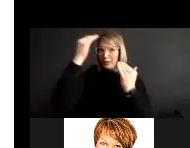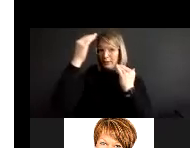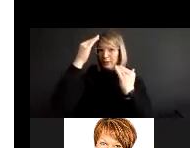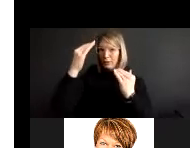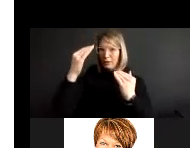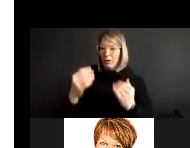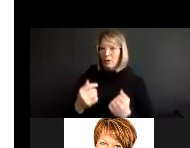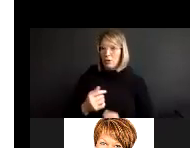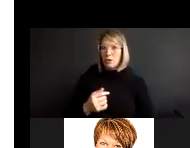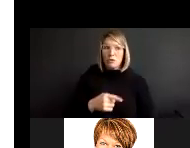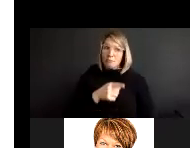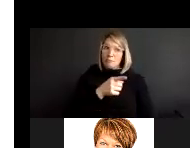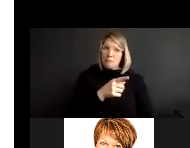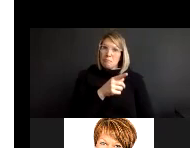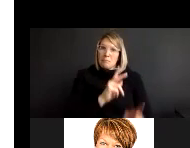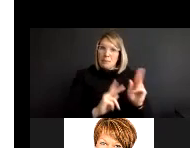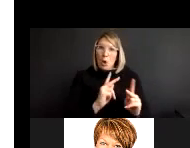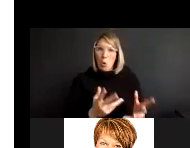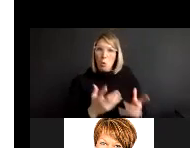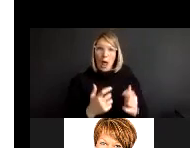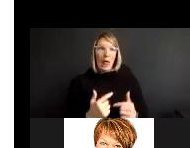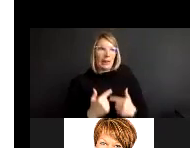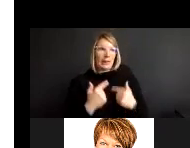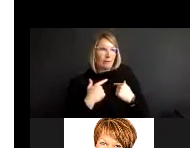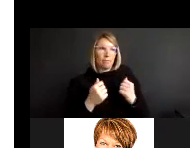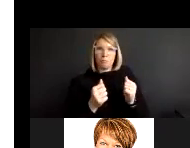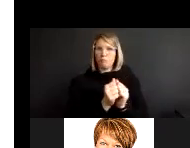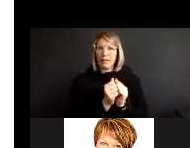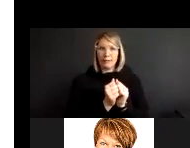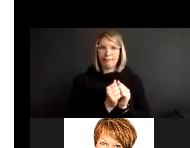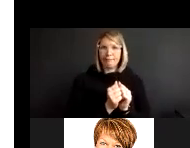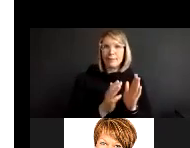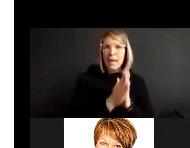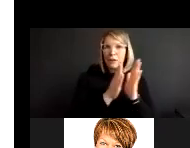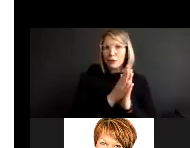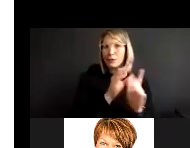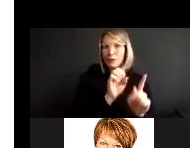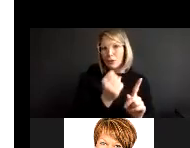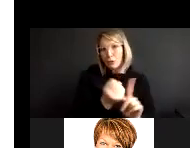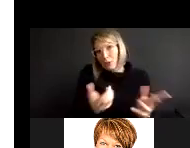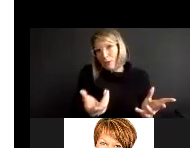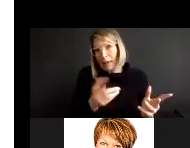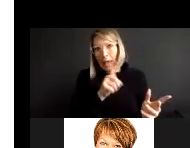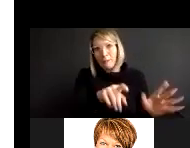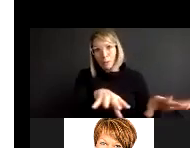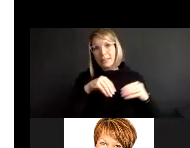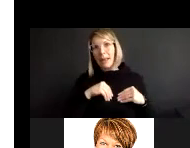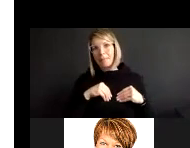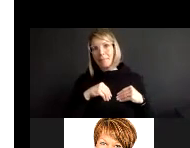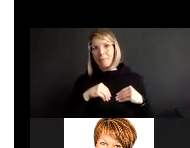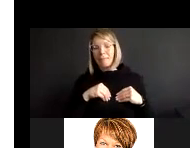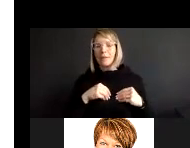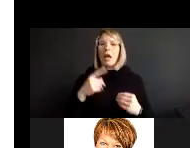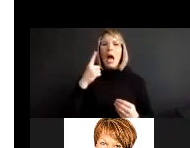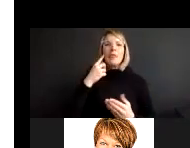live at risk? And I think there's a number of things that, of course, we could be doing that. So, of course, training is going to be really important. I think resource sharing is going to